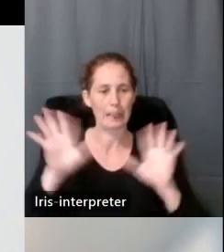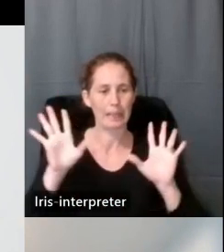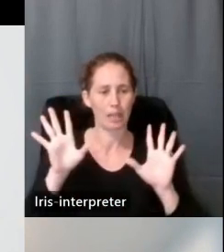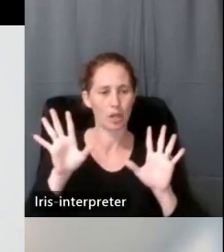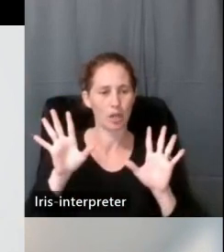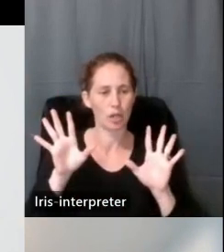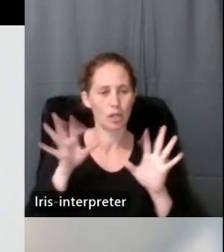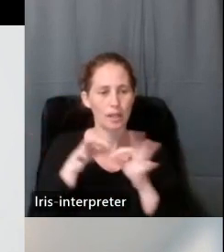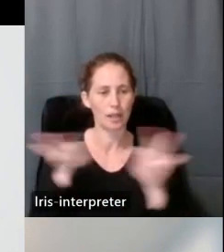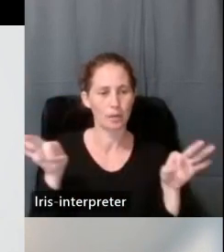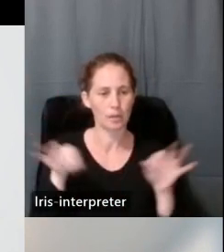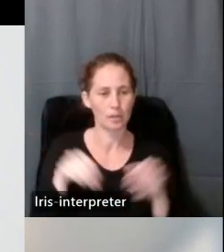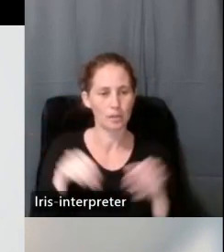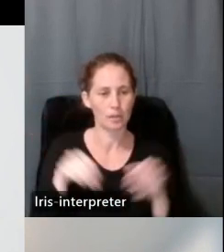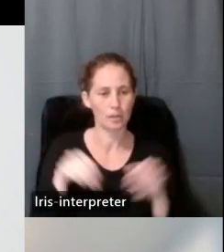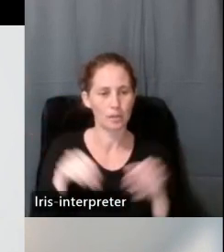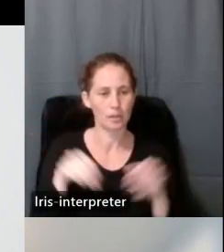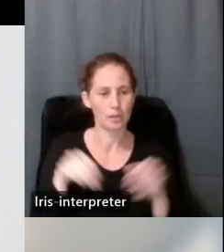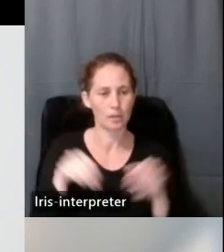language.